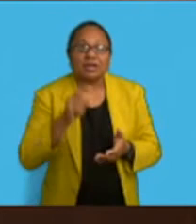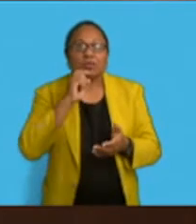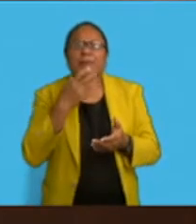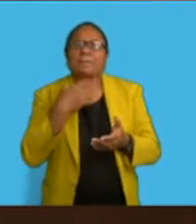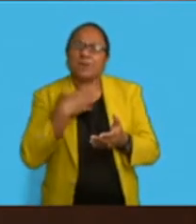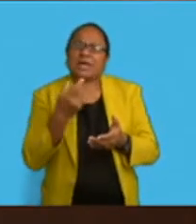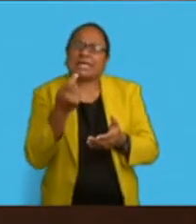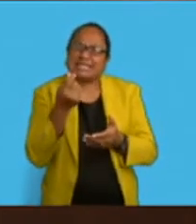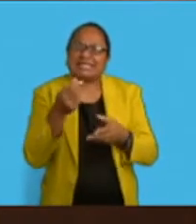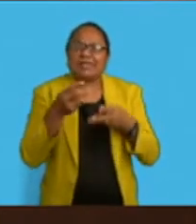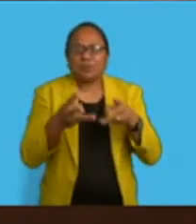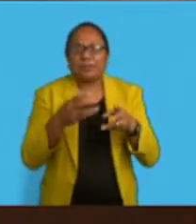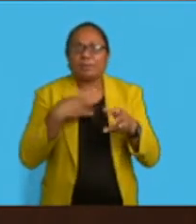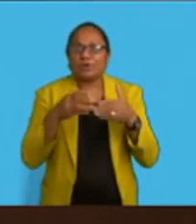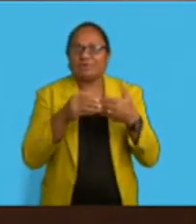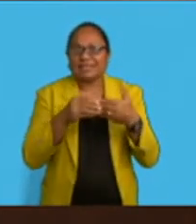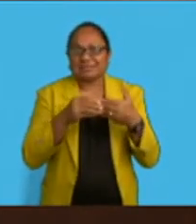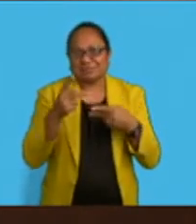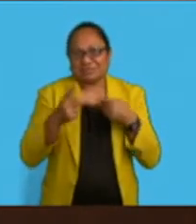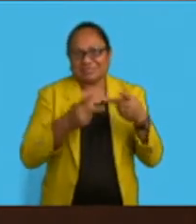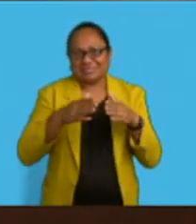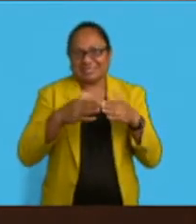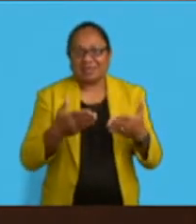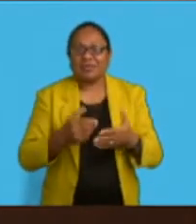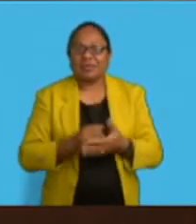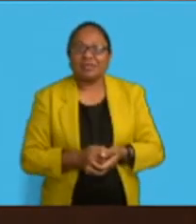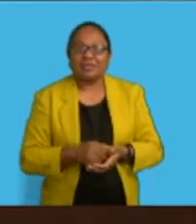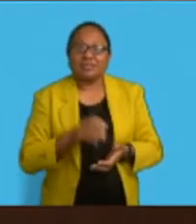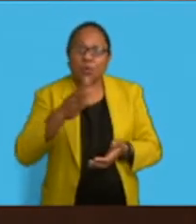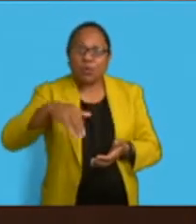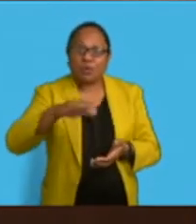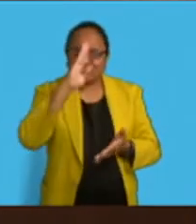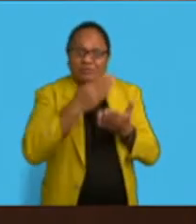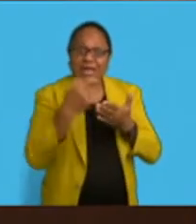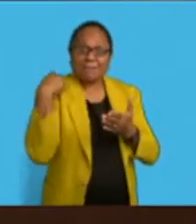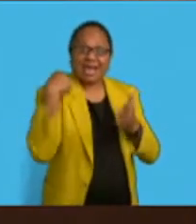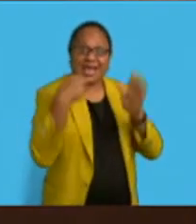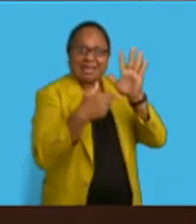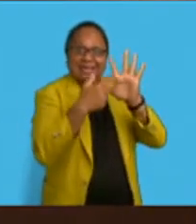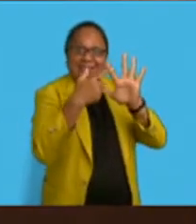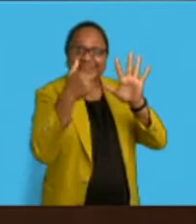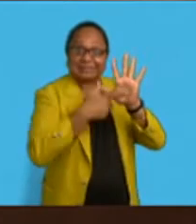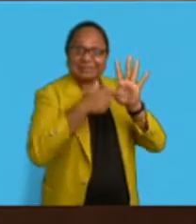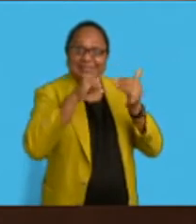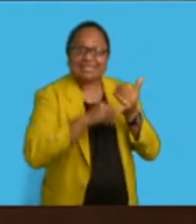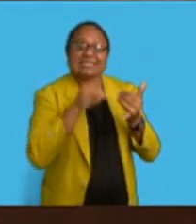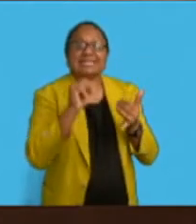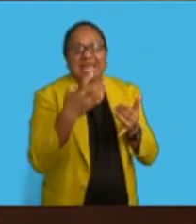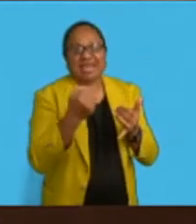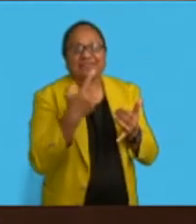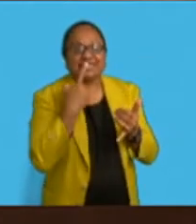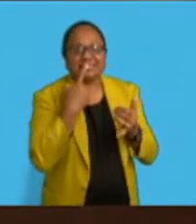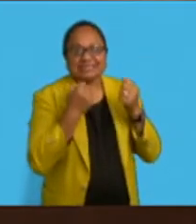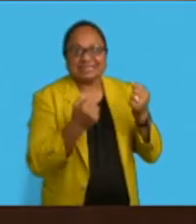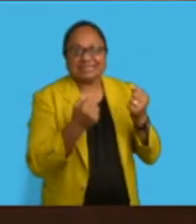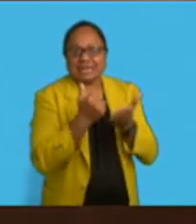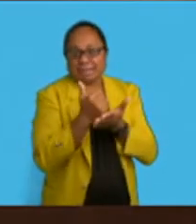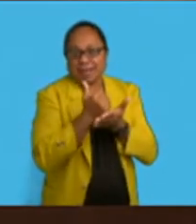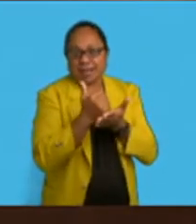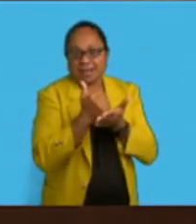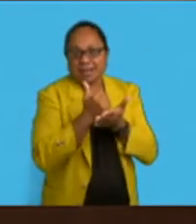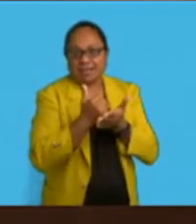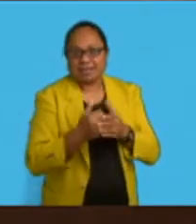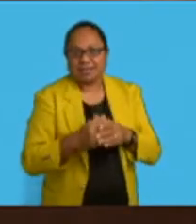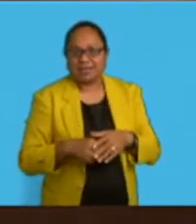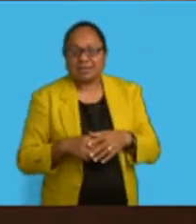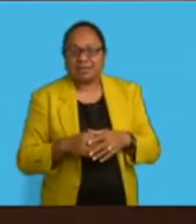transparent and more efficient process. Because all students, when they apply for TELS, need to have a TIN number. Once they start working, that's when they pay the debt, and FERCA